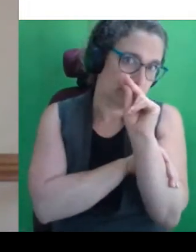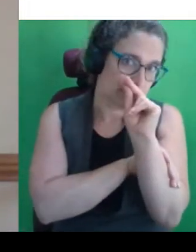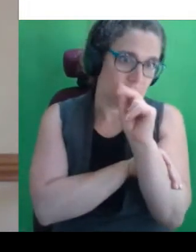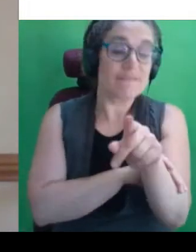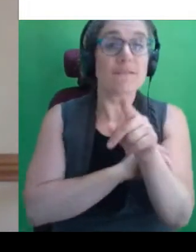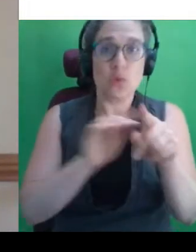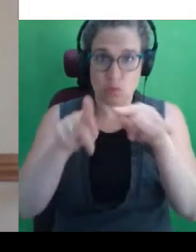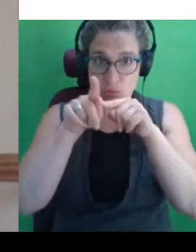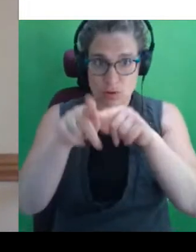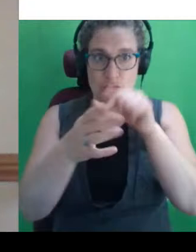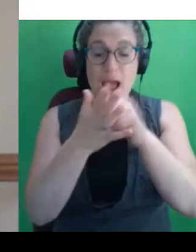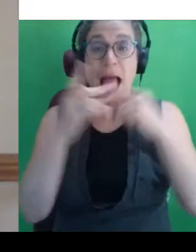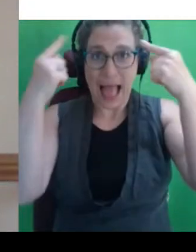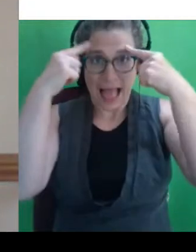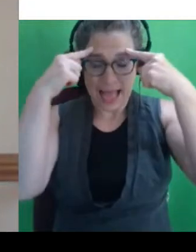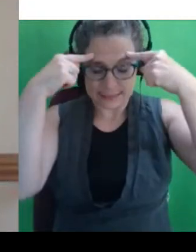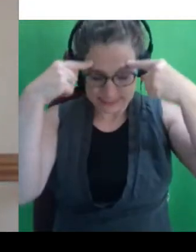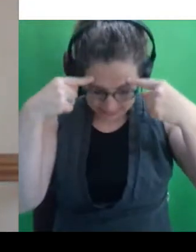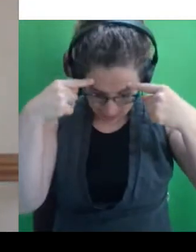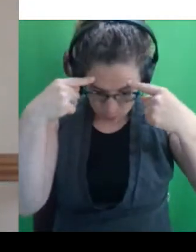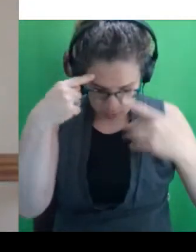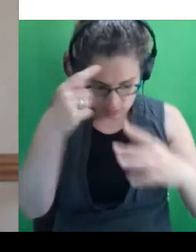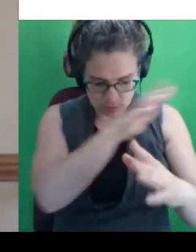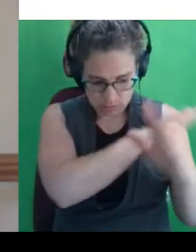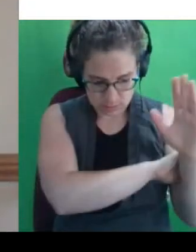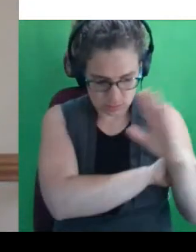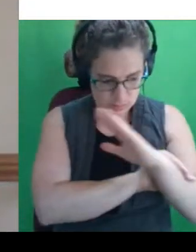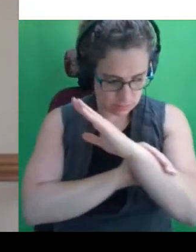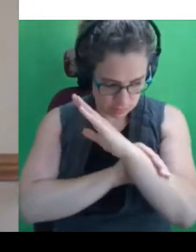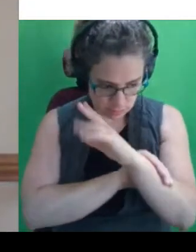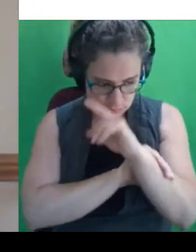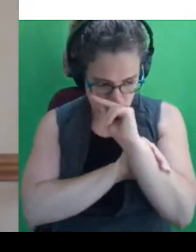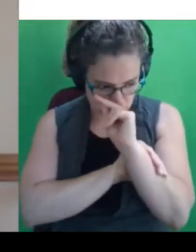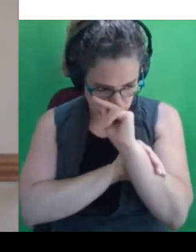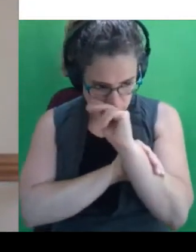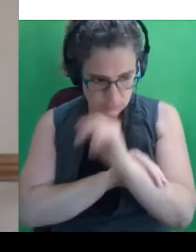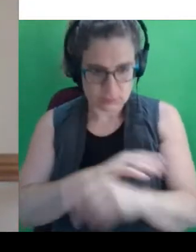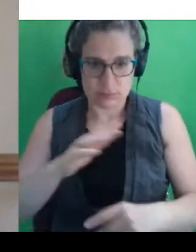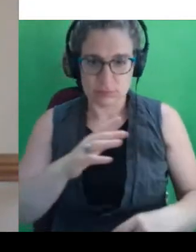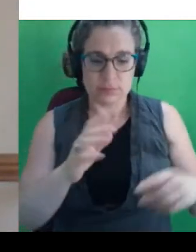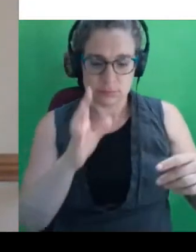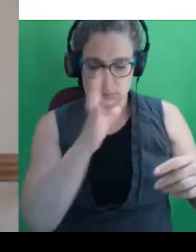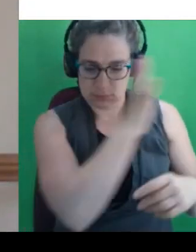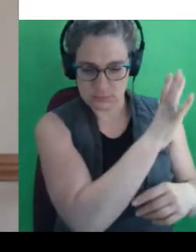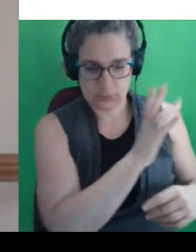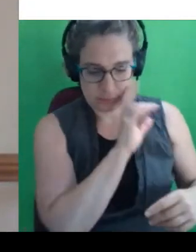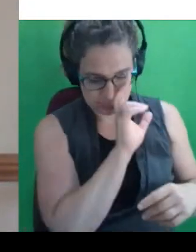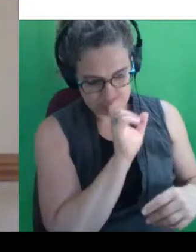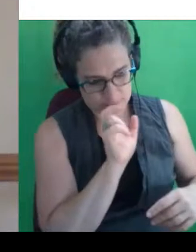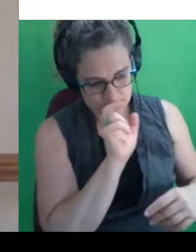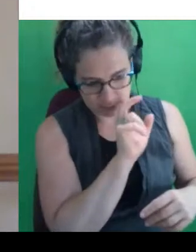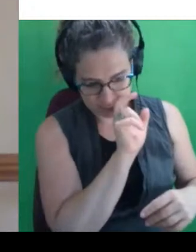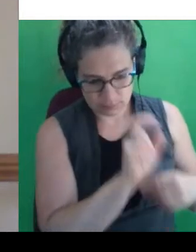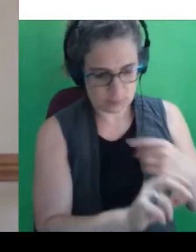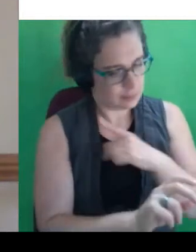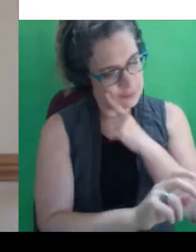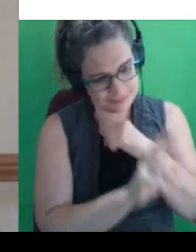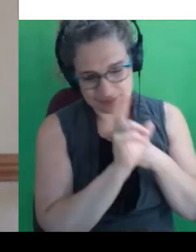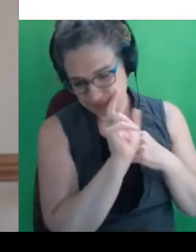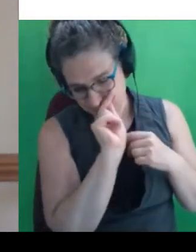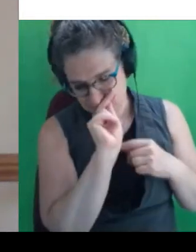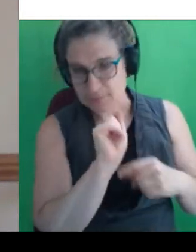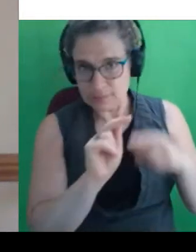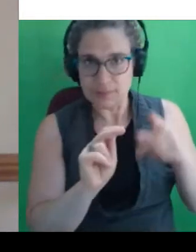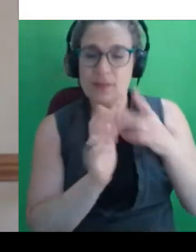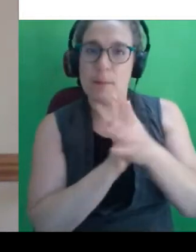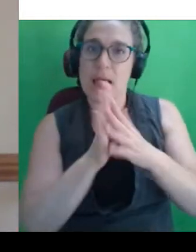down, opposite hand for opposite nostril, you reduce the risk of nosebleeds by about 80%. And as long as they're not taking big